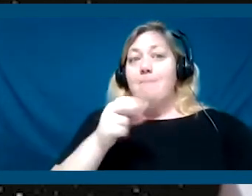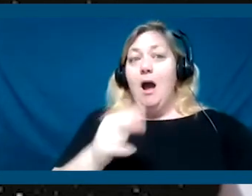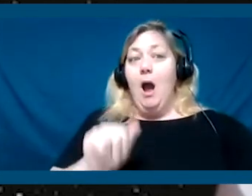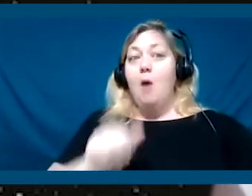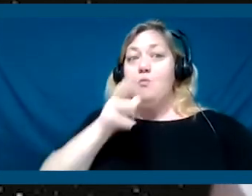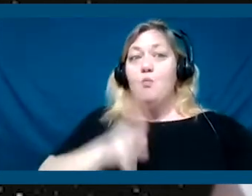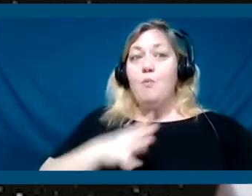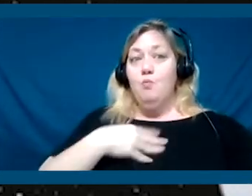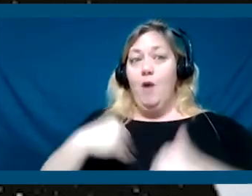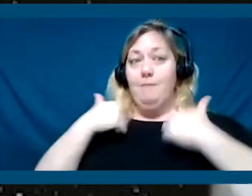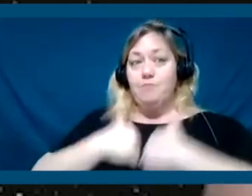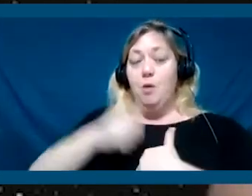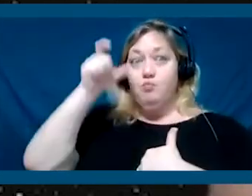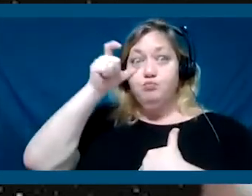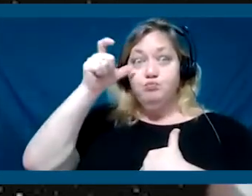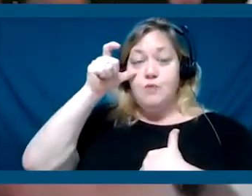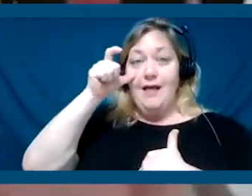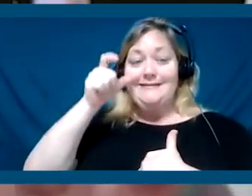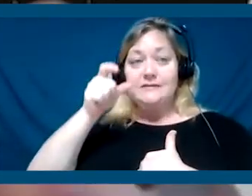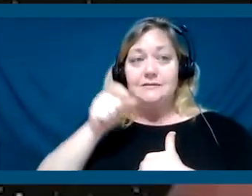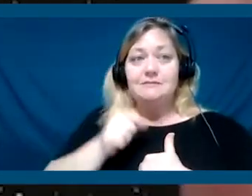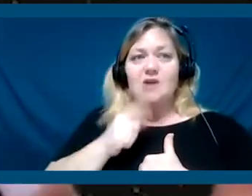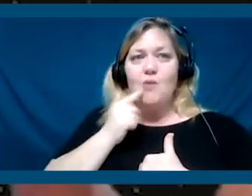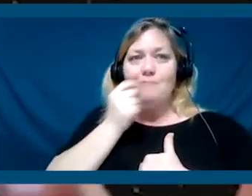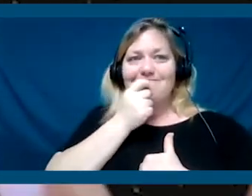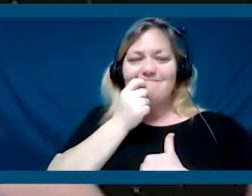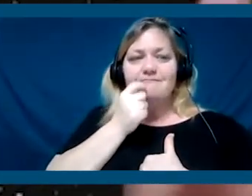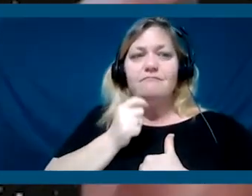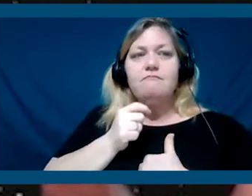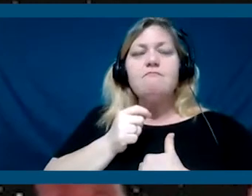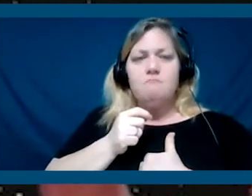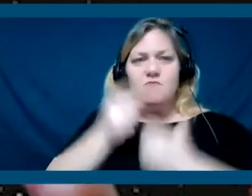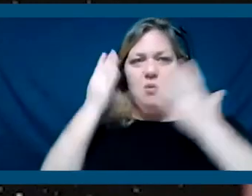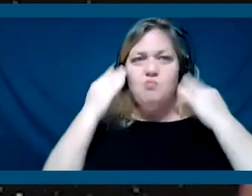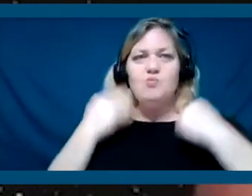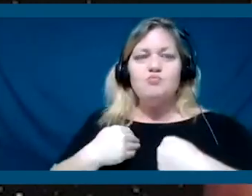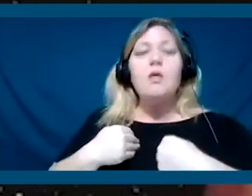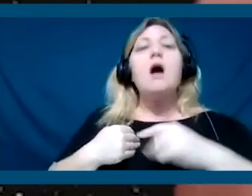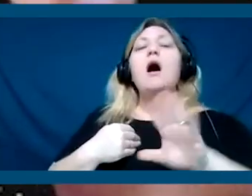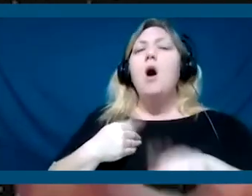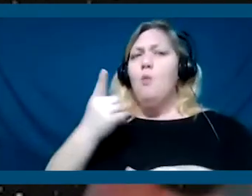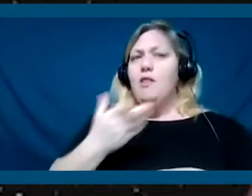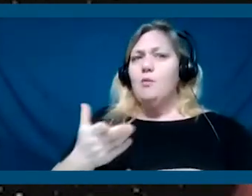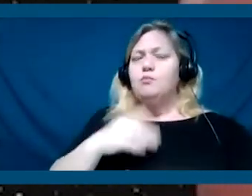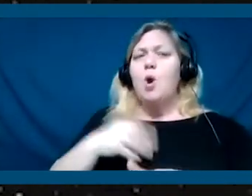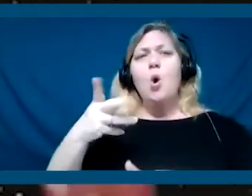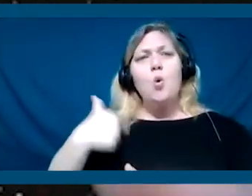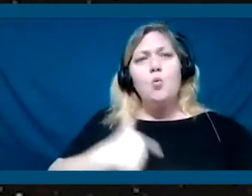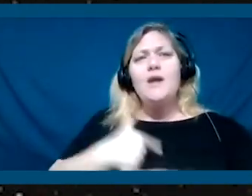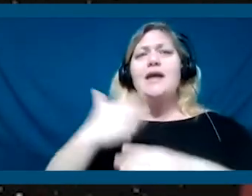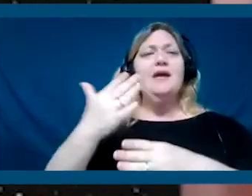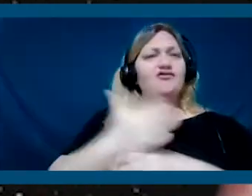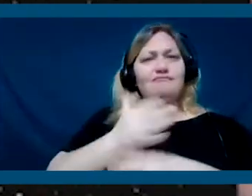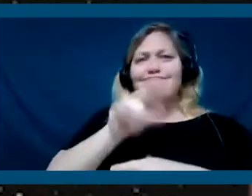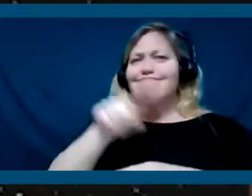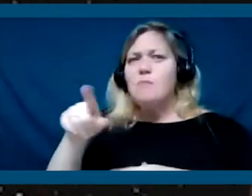that we have the same issues as everyone else. We are business owners, we're community members,